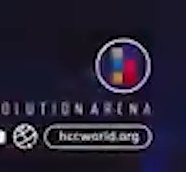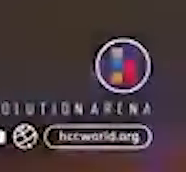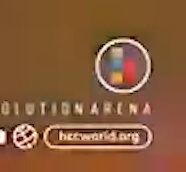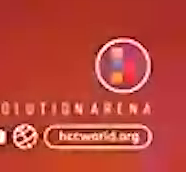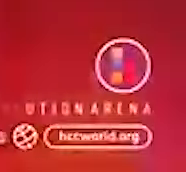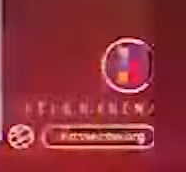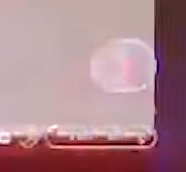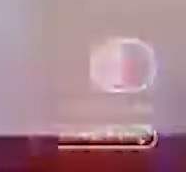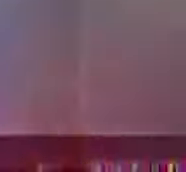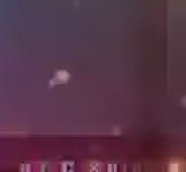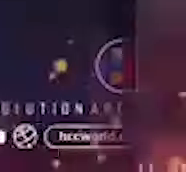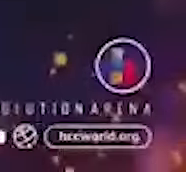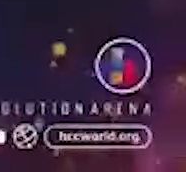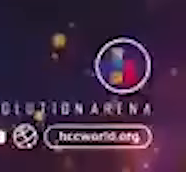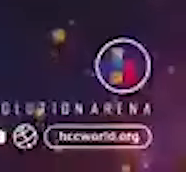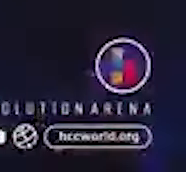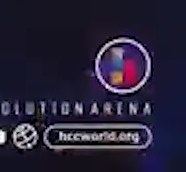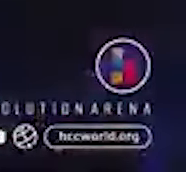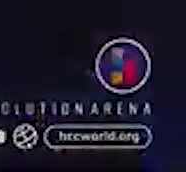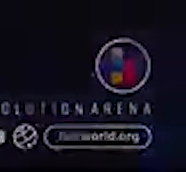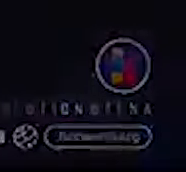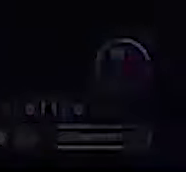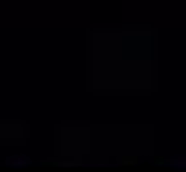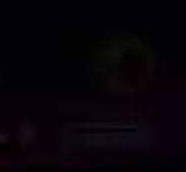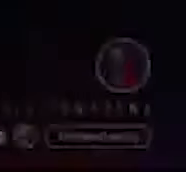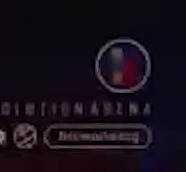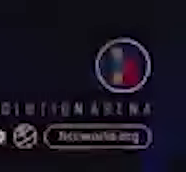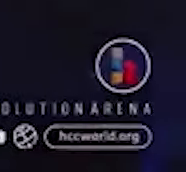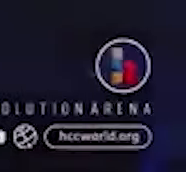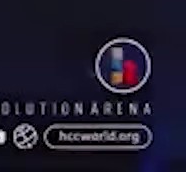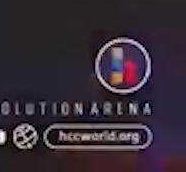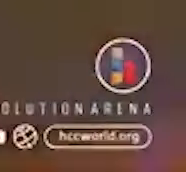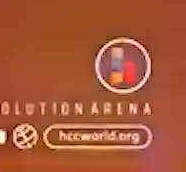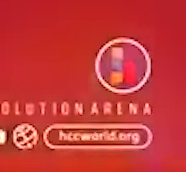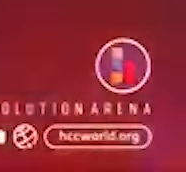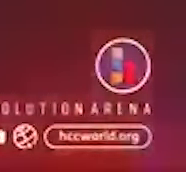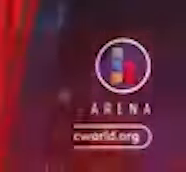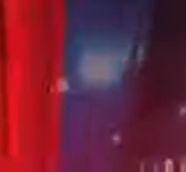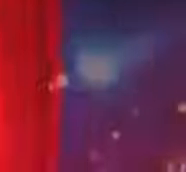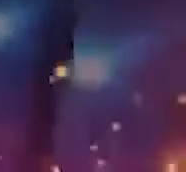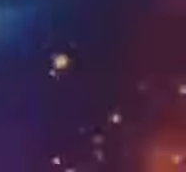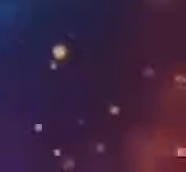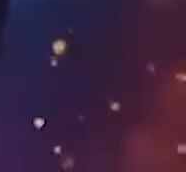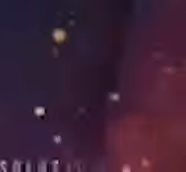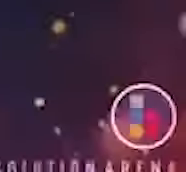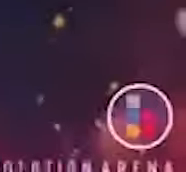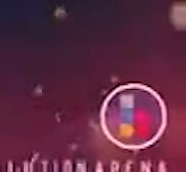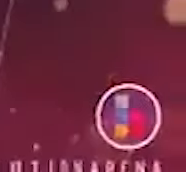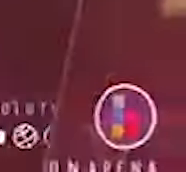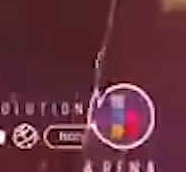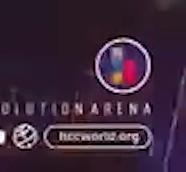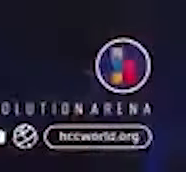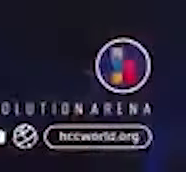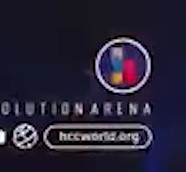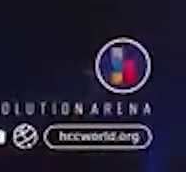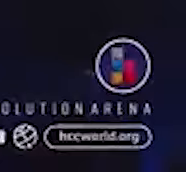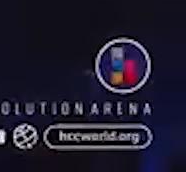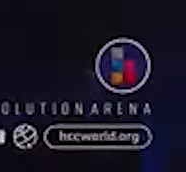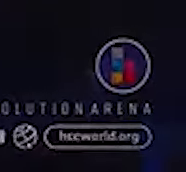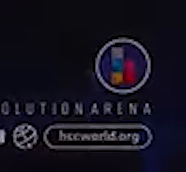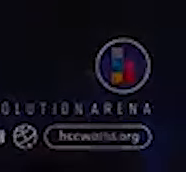Number two, you must be aware of the vast spiritual resources that have been coordinated towards your life in